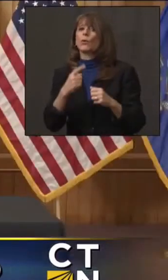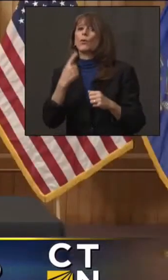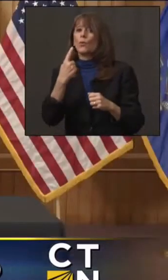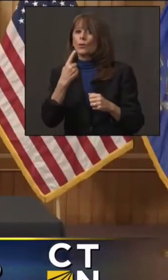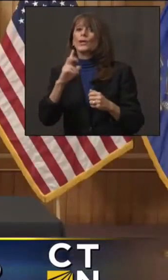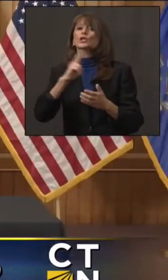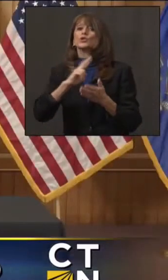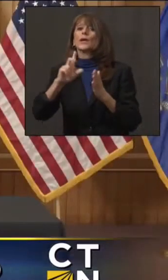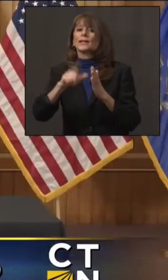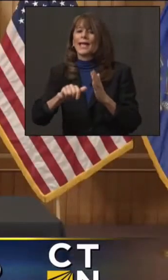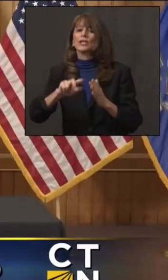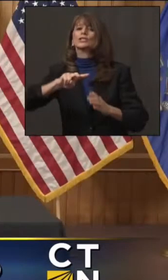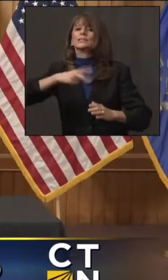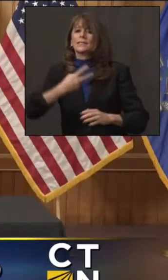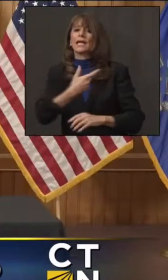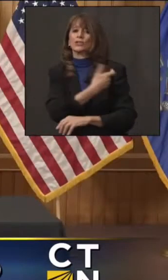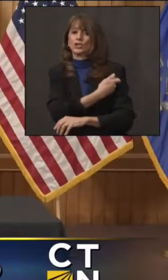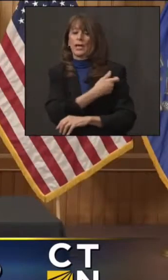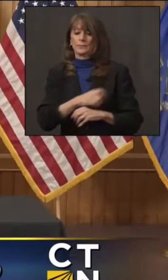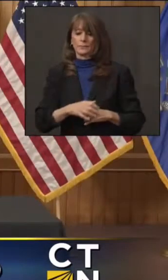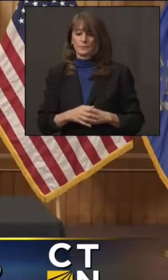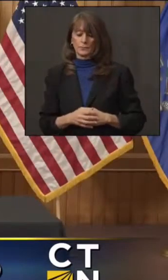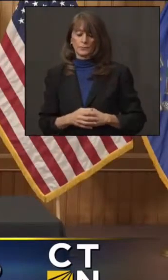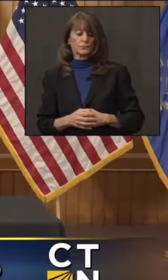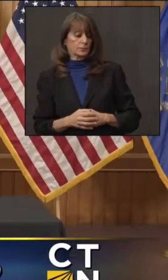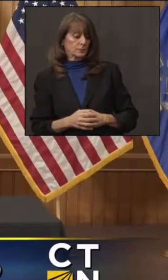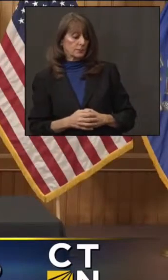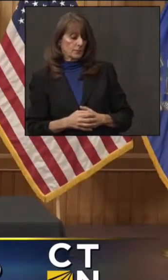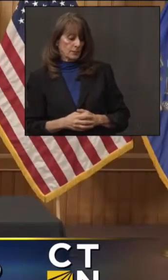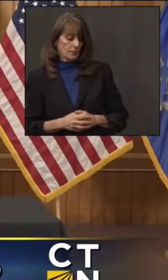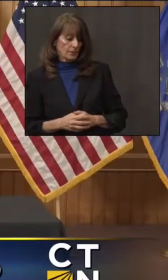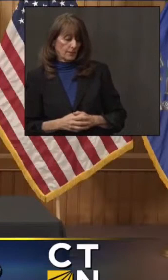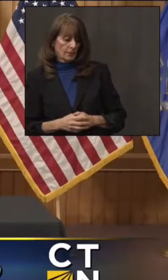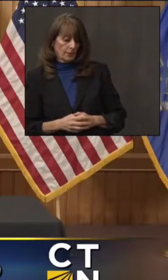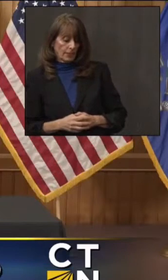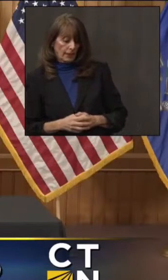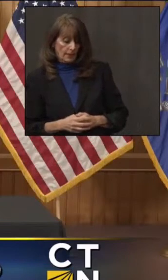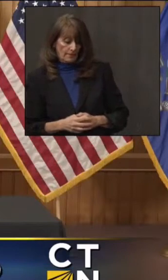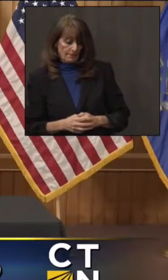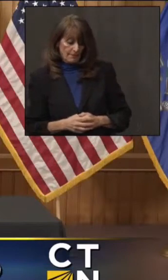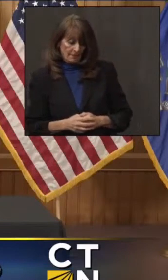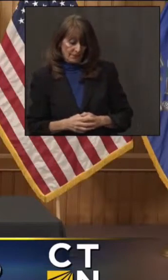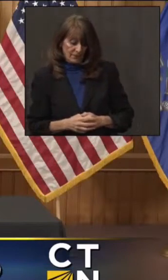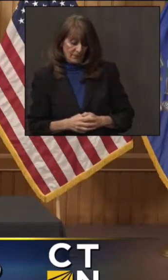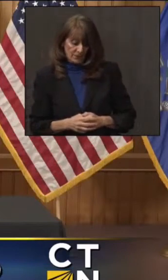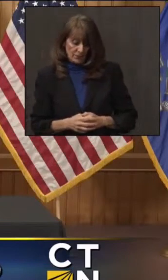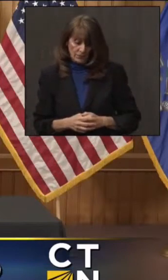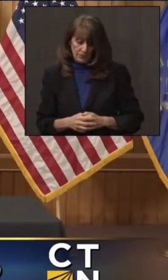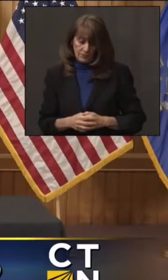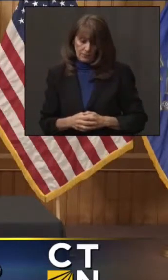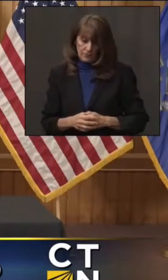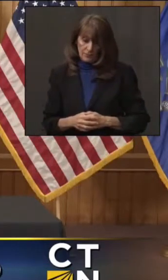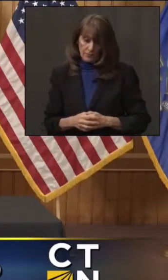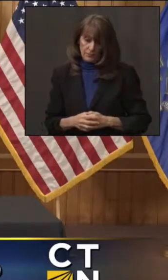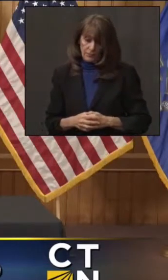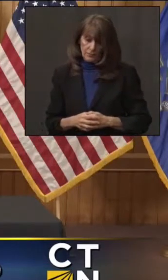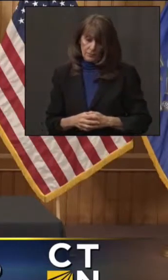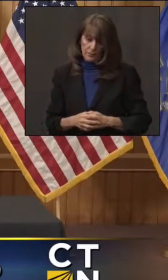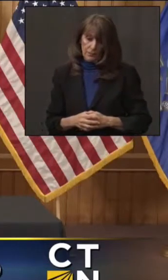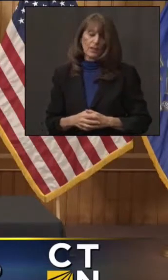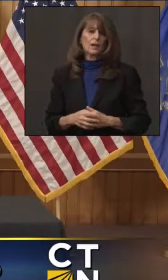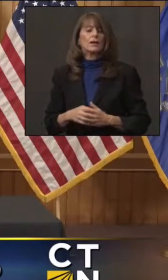Okay. The allocation subcommittee, I believe, identified 10 hospitals with super